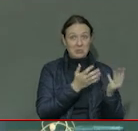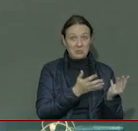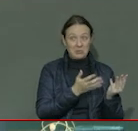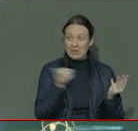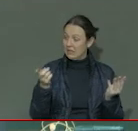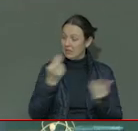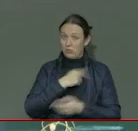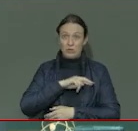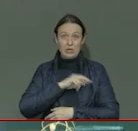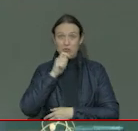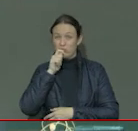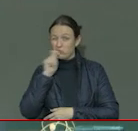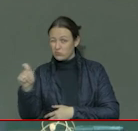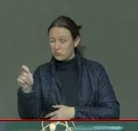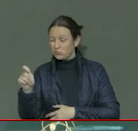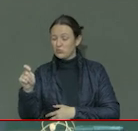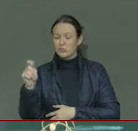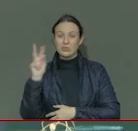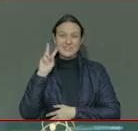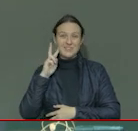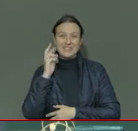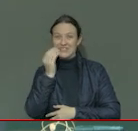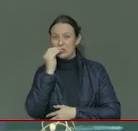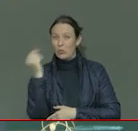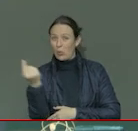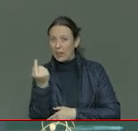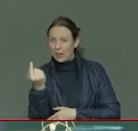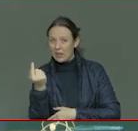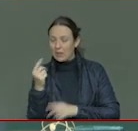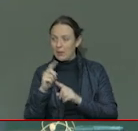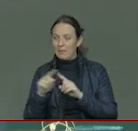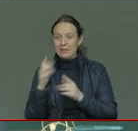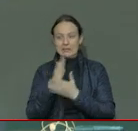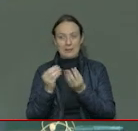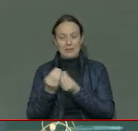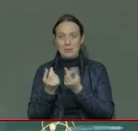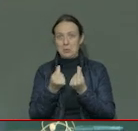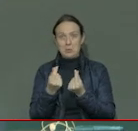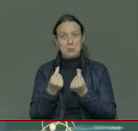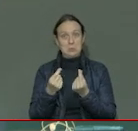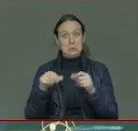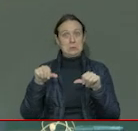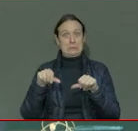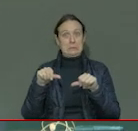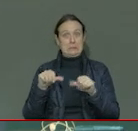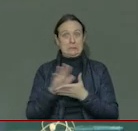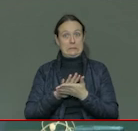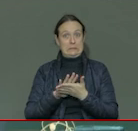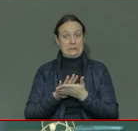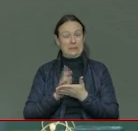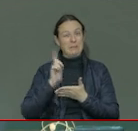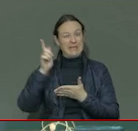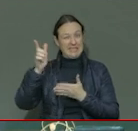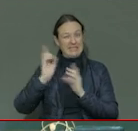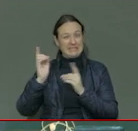religious vegetarian boy who resorts to some things that are actually quite gruesome. But we'll talk about that